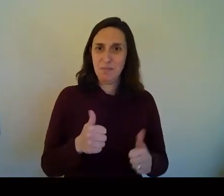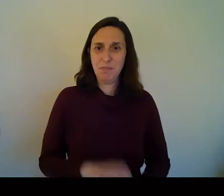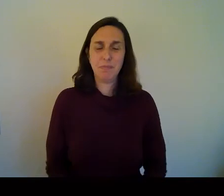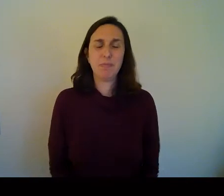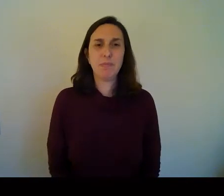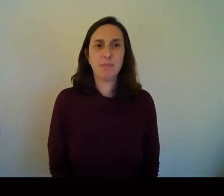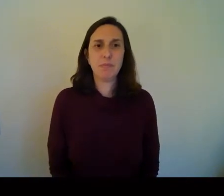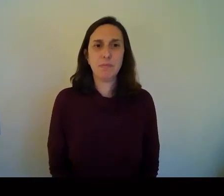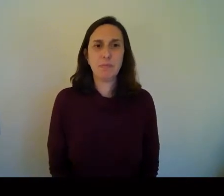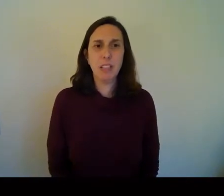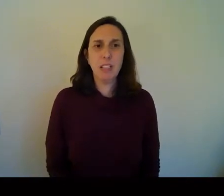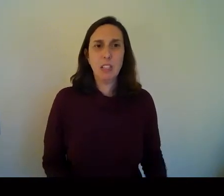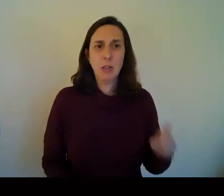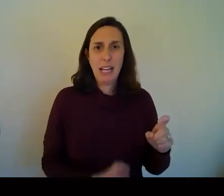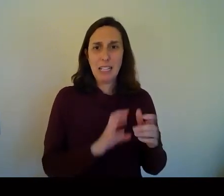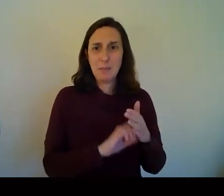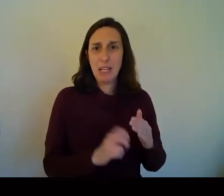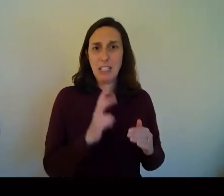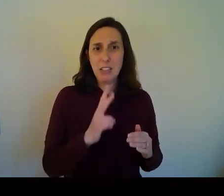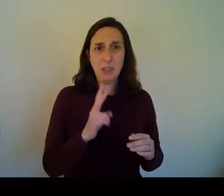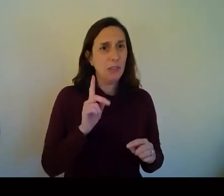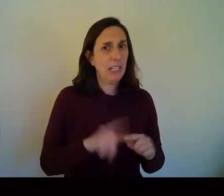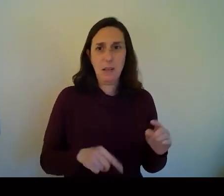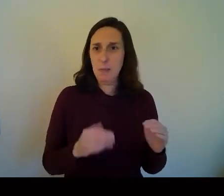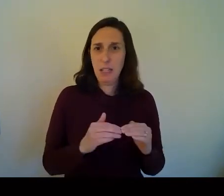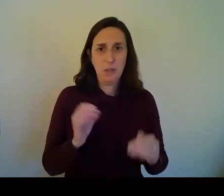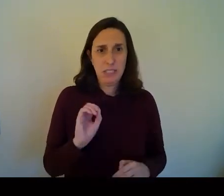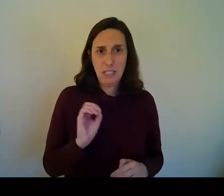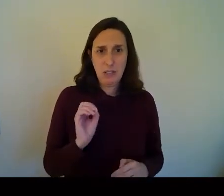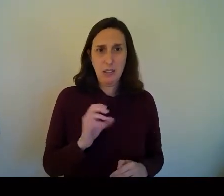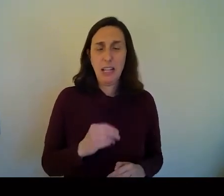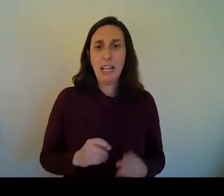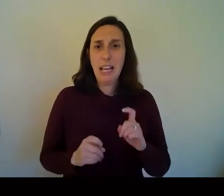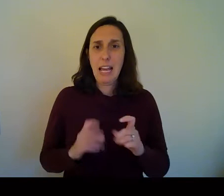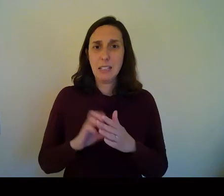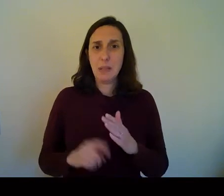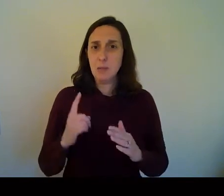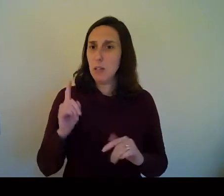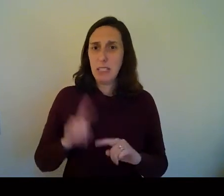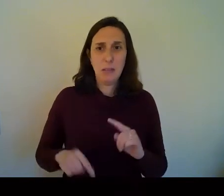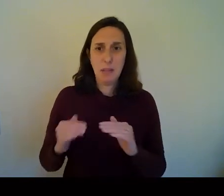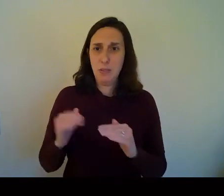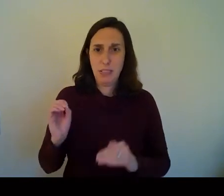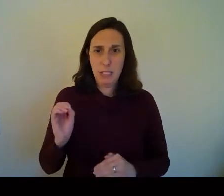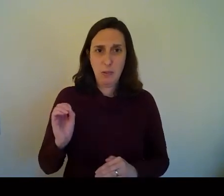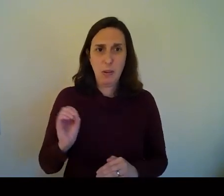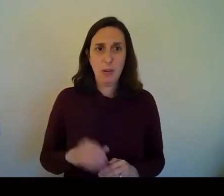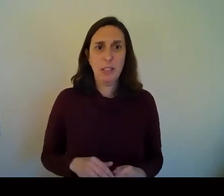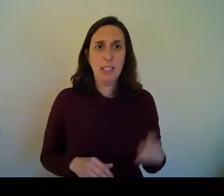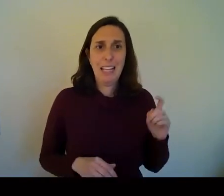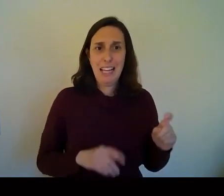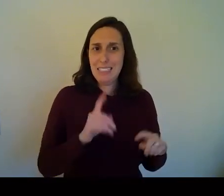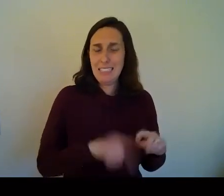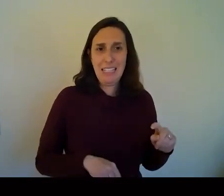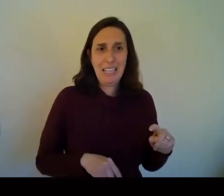So I have x minus 2 can't equal 0, and x minus 1 can't equal 0. Or x can't